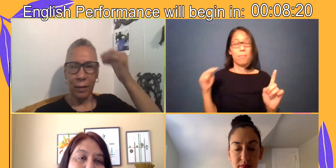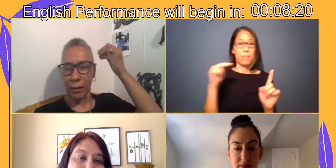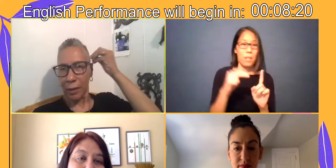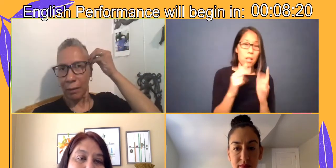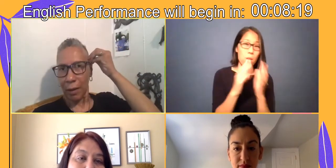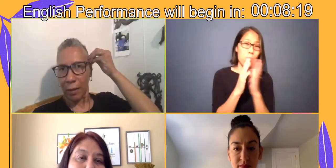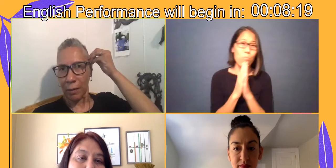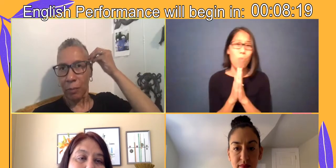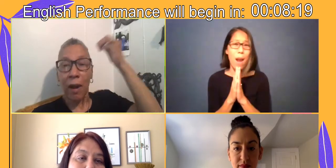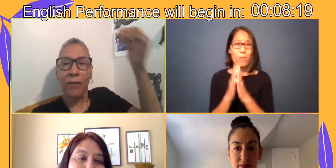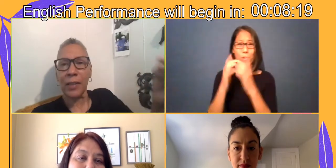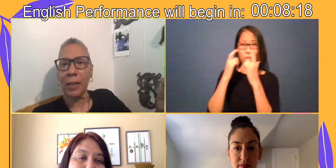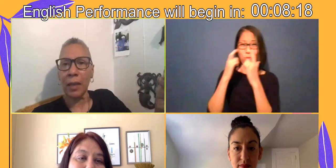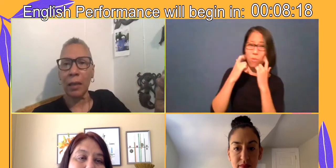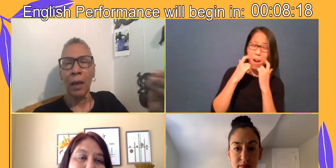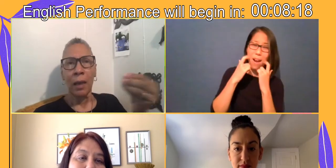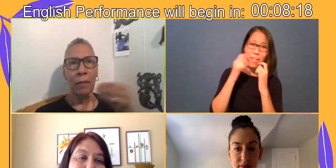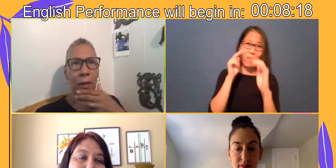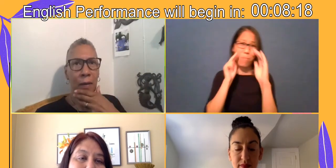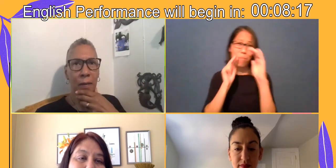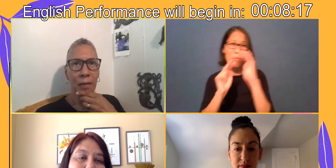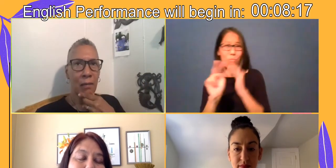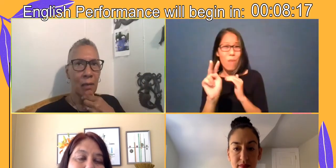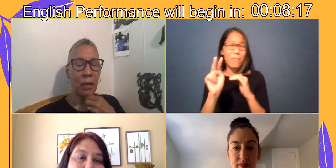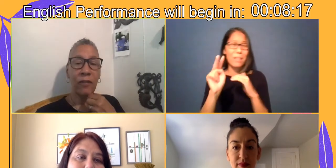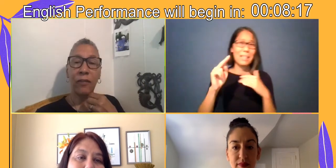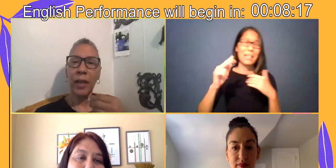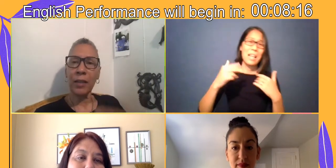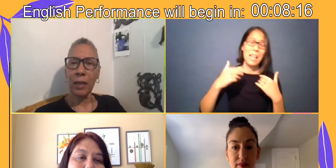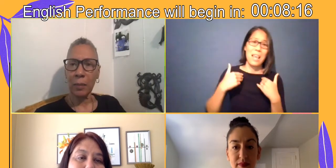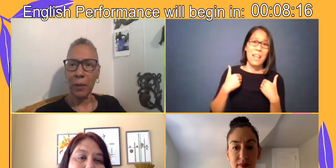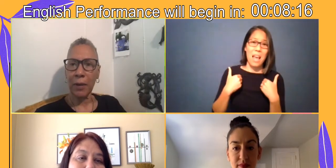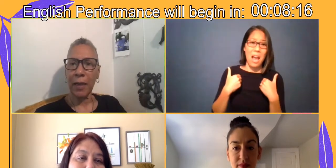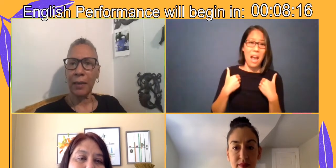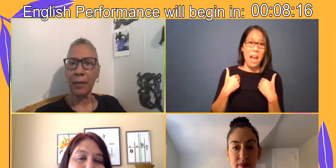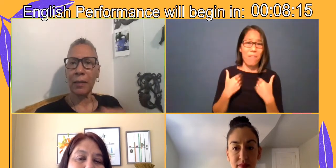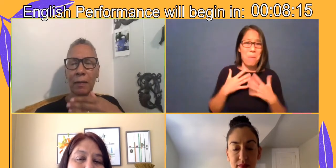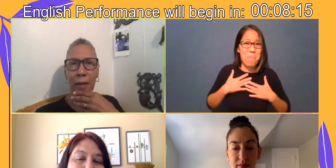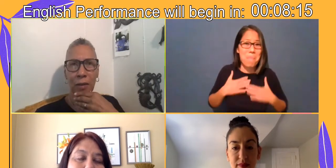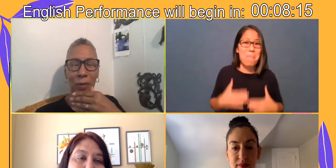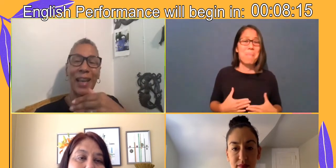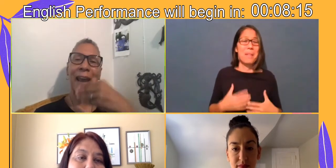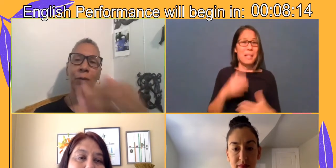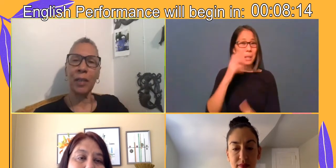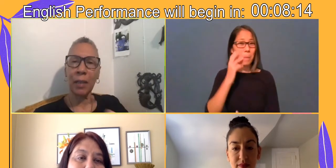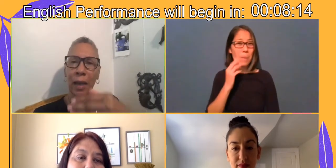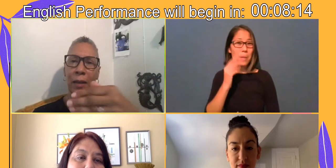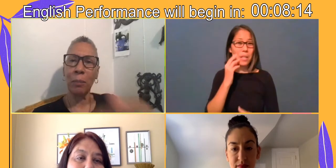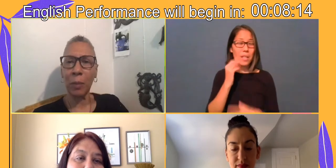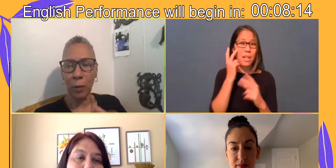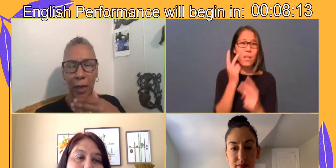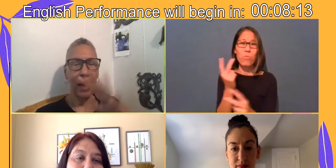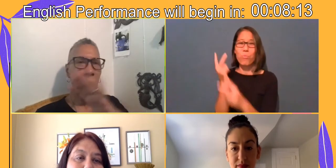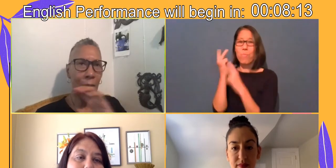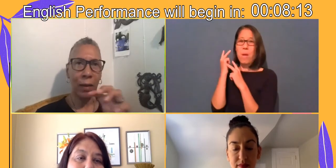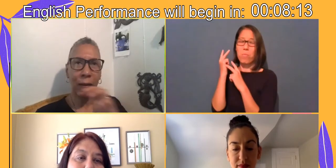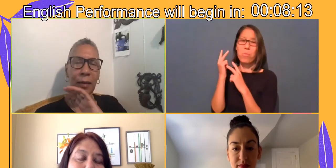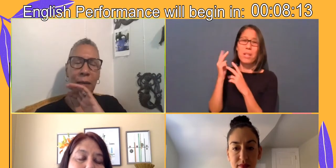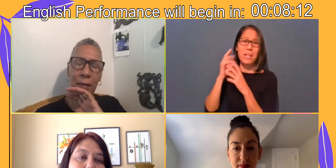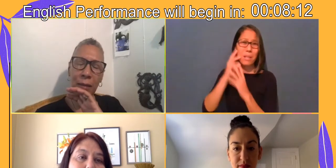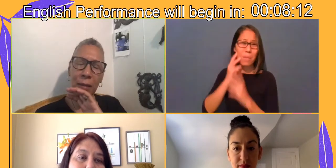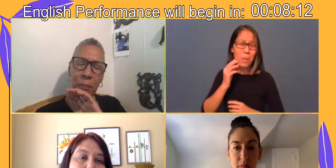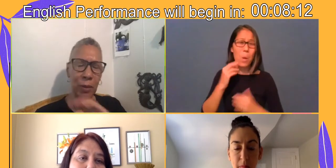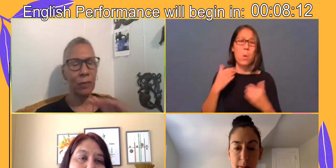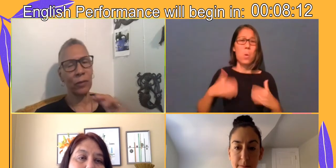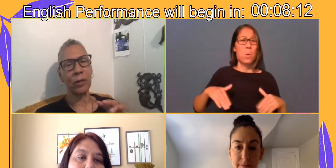crying, there's prophecy, there's the flesh experience, there's recounting and memory, like all of that.